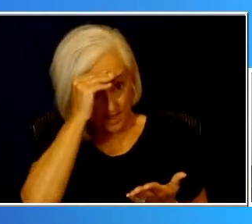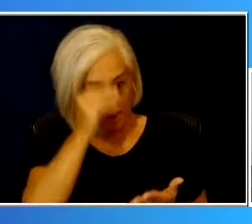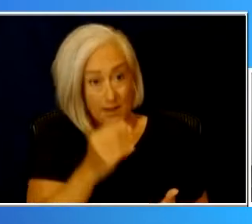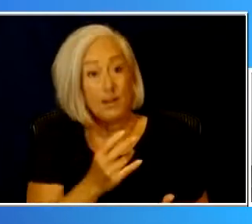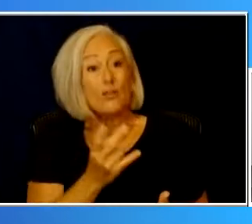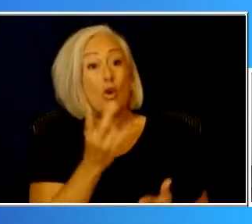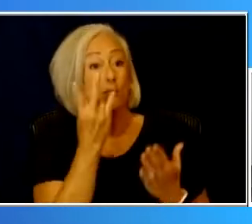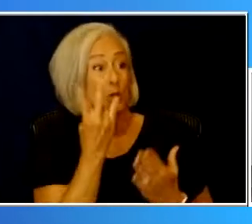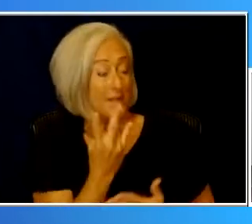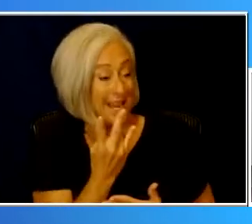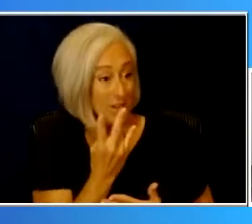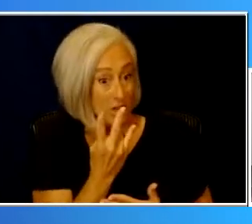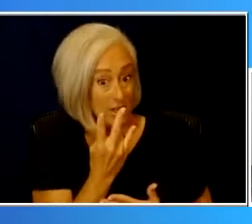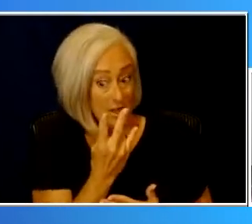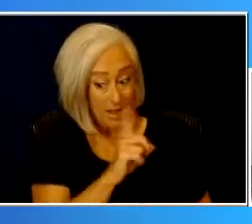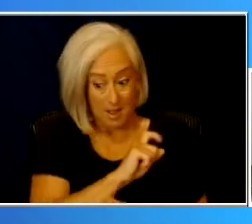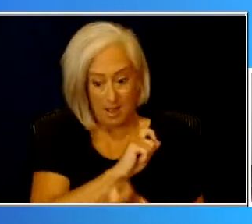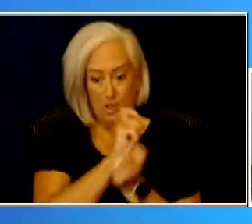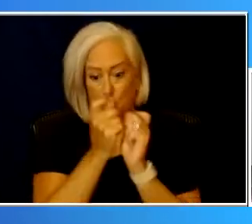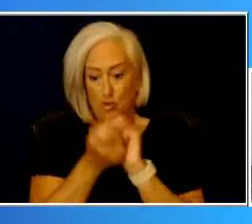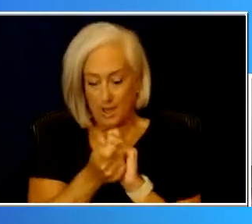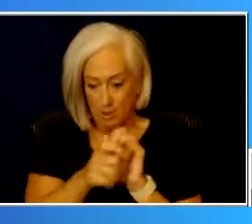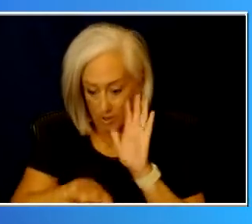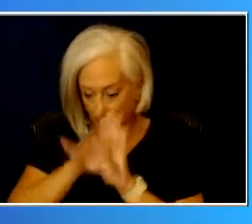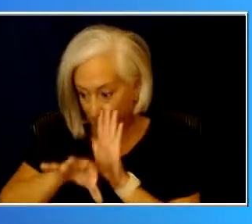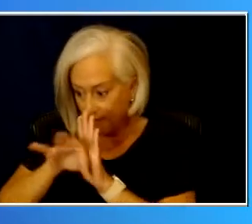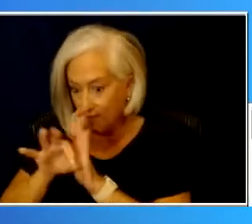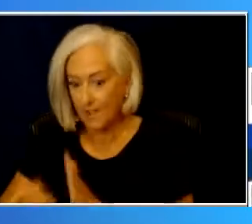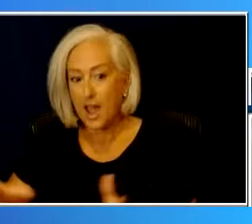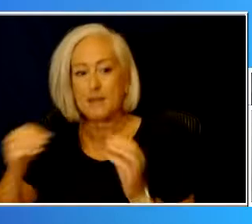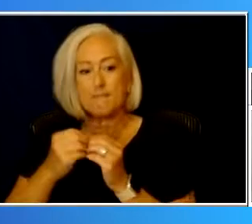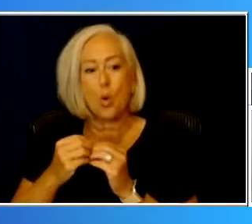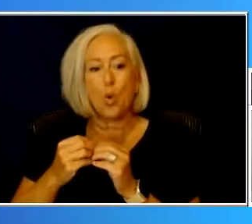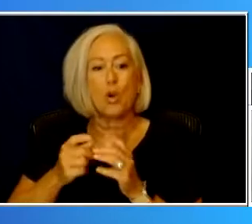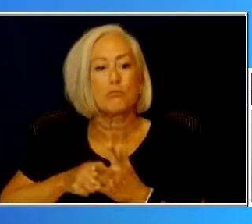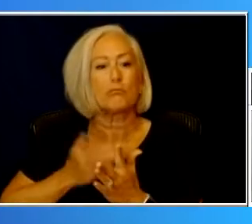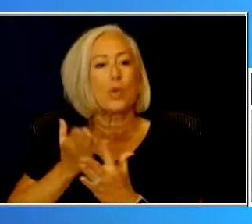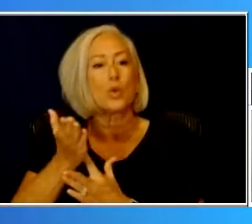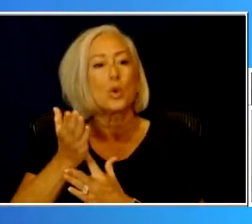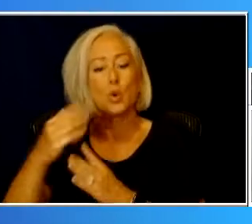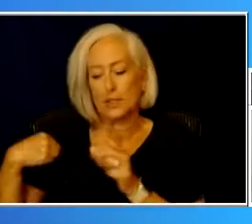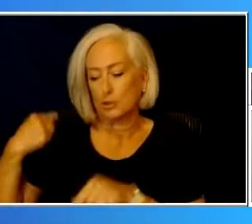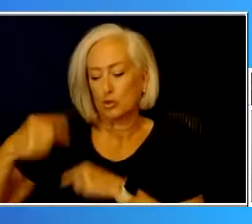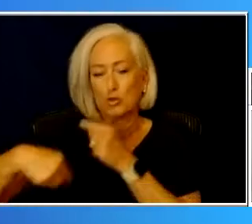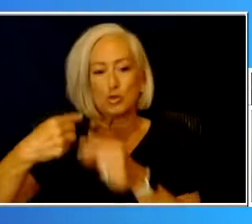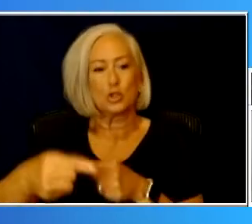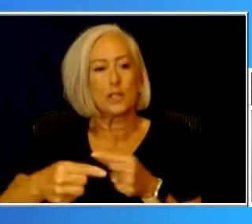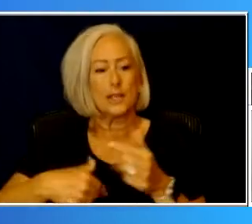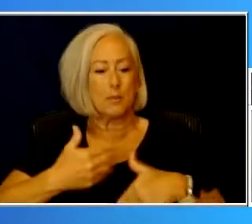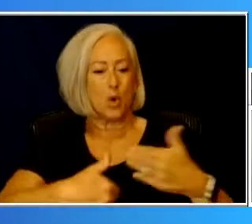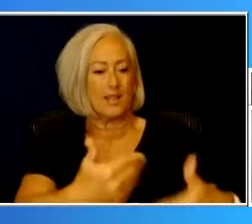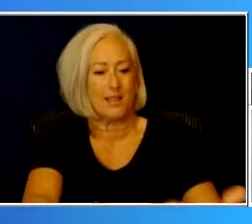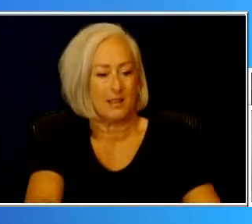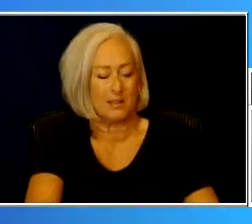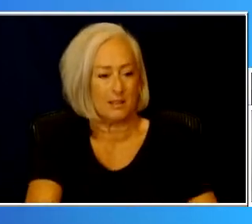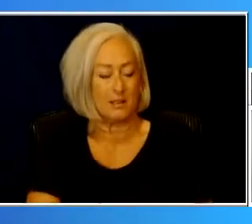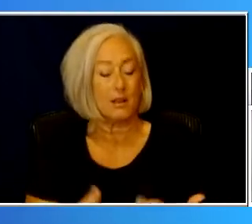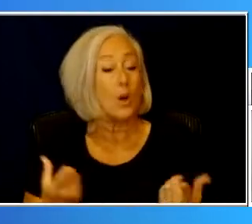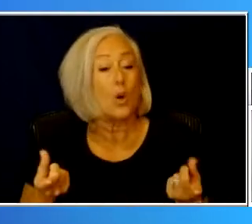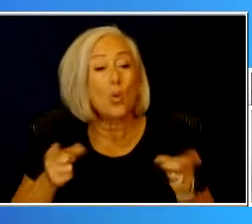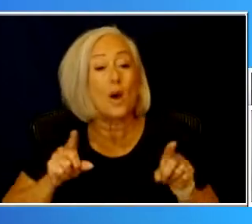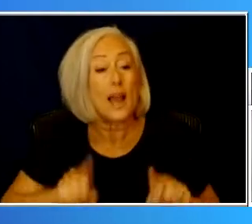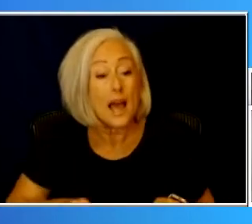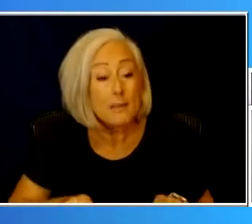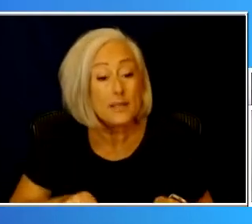had a role in the discovery of this whole gene process. And what it has evolved into is our ability